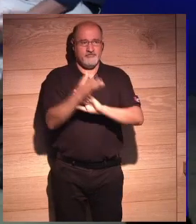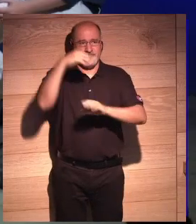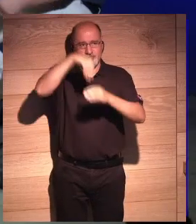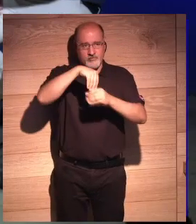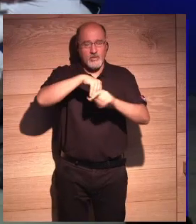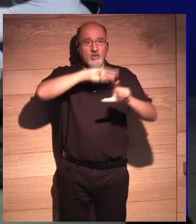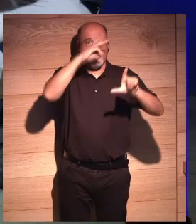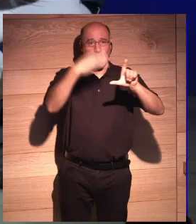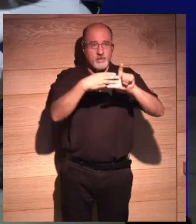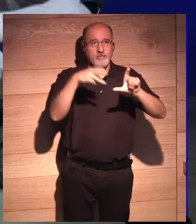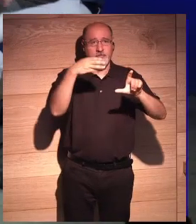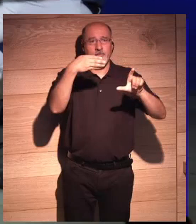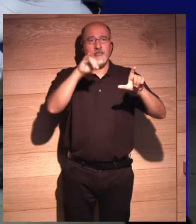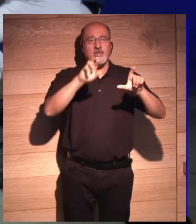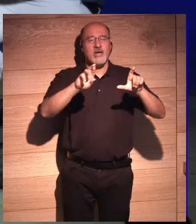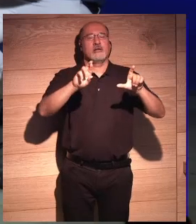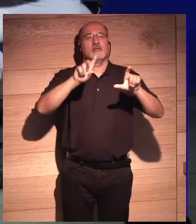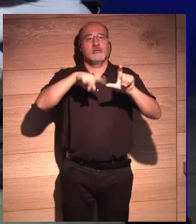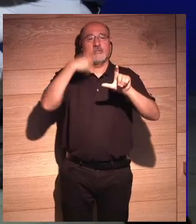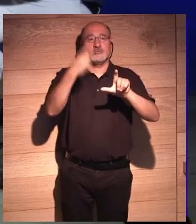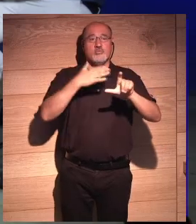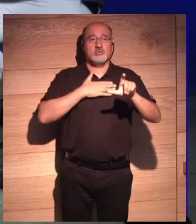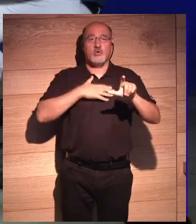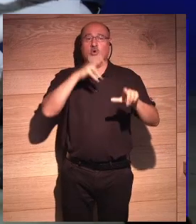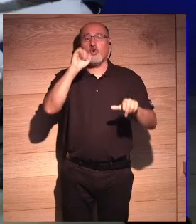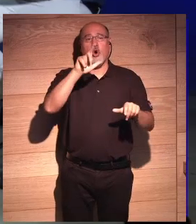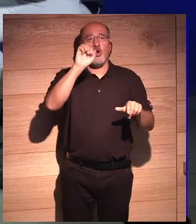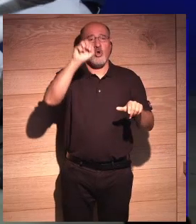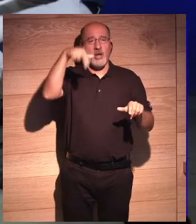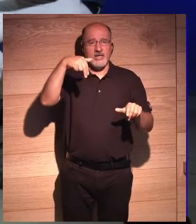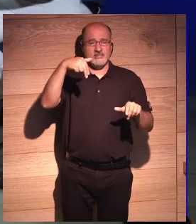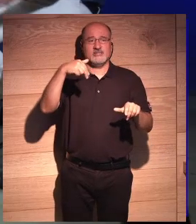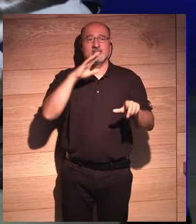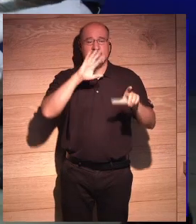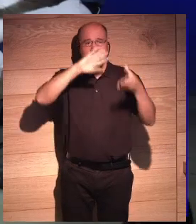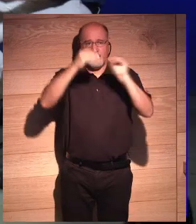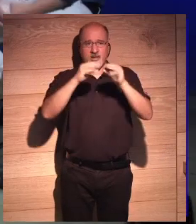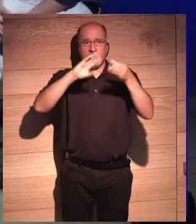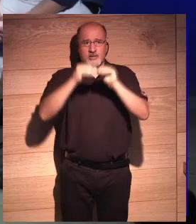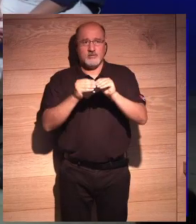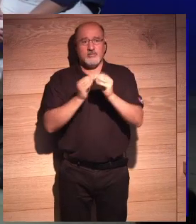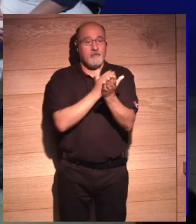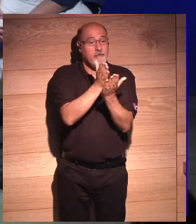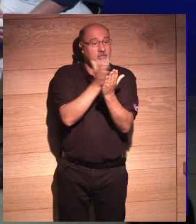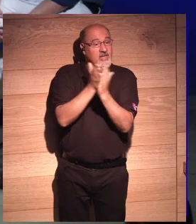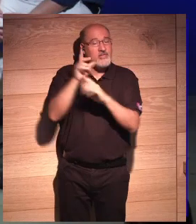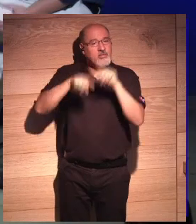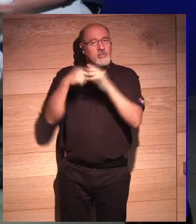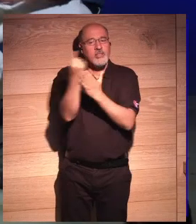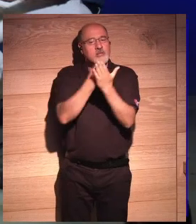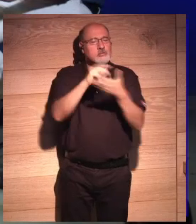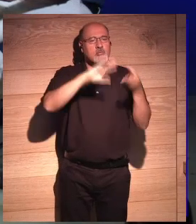see the content on a web VR. We did it with HoloLens. We did a version adapted